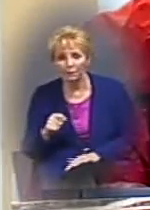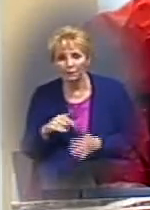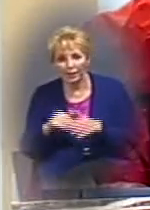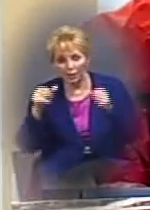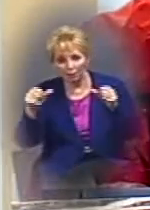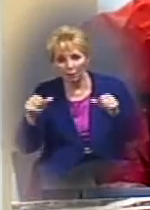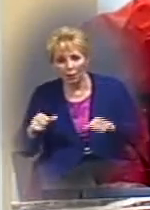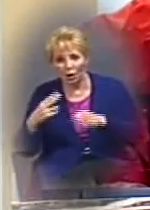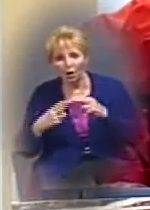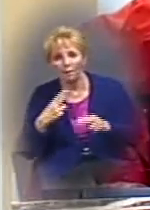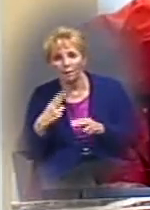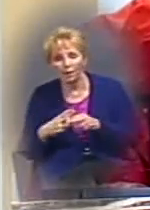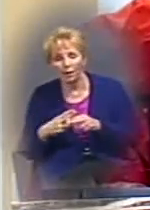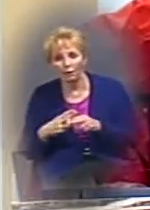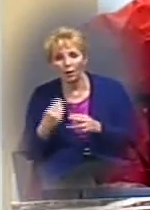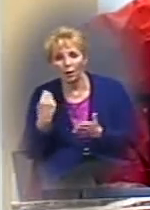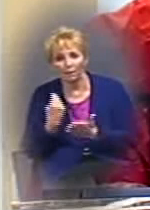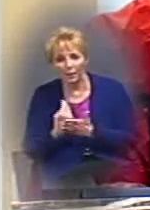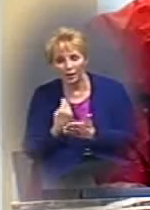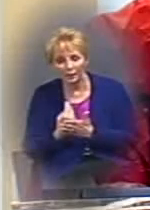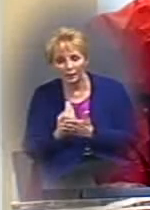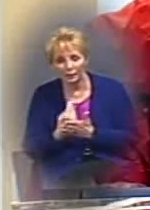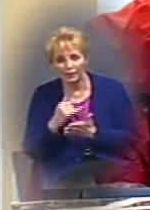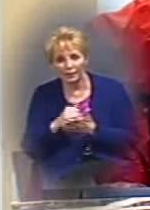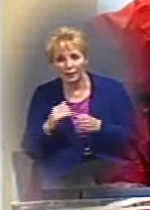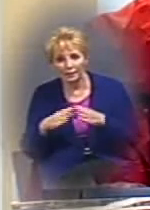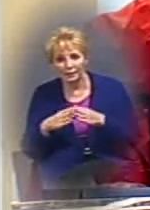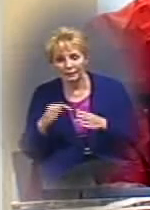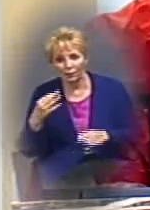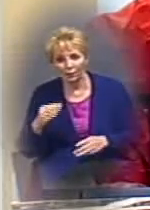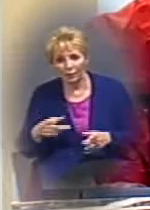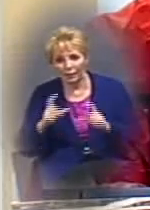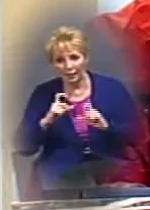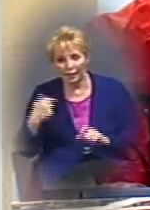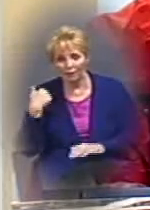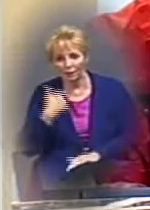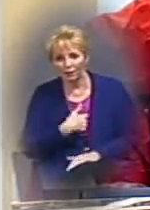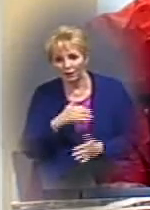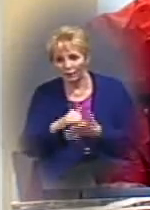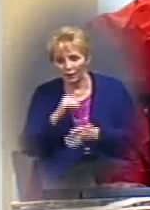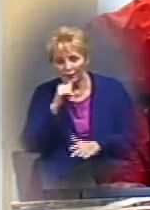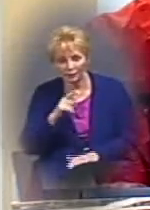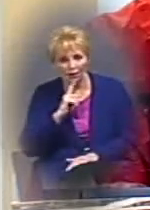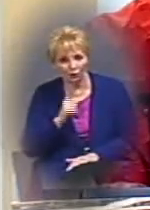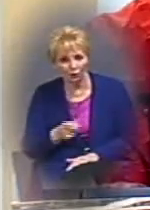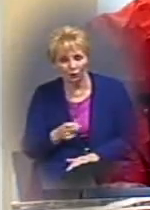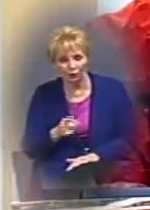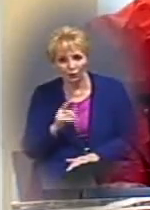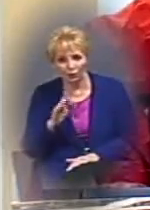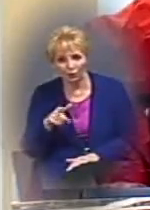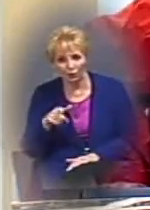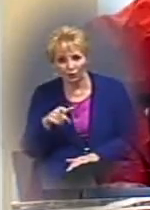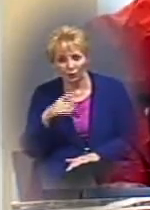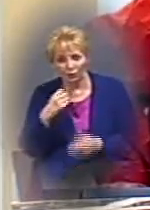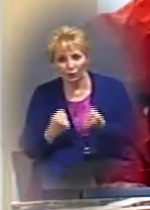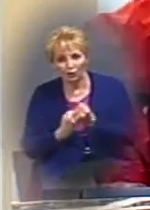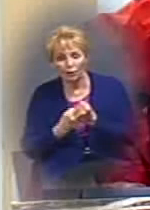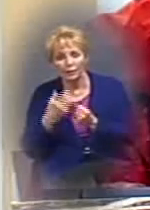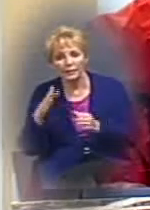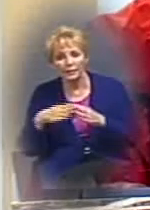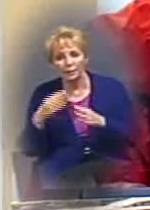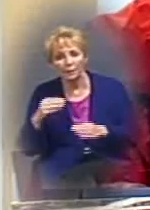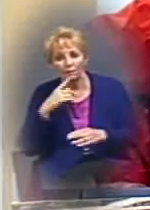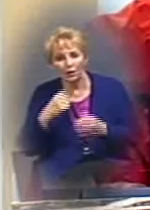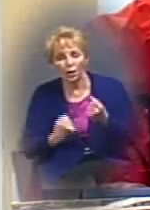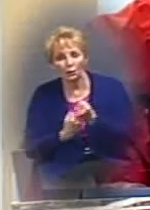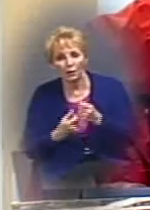posted there about the monies that the city of Morganton gave us, and that's not true, that you're an instrument. The city of Morganton is an